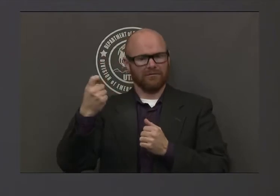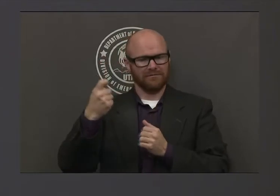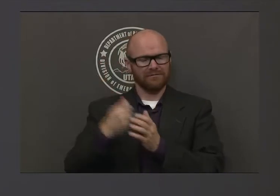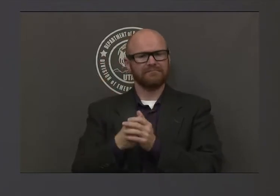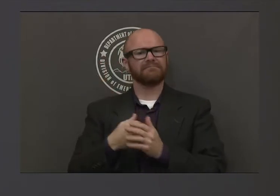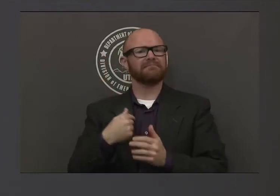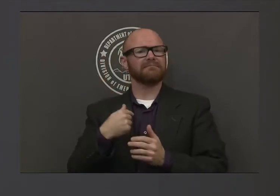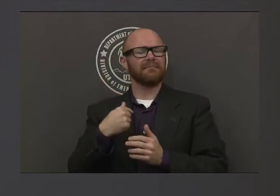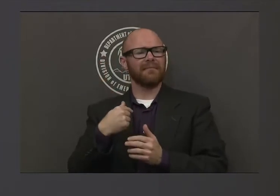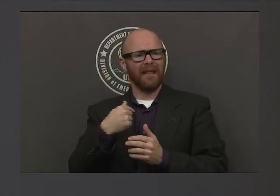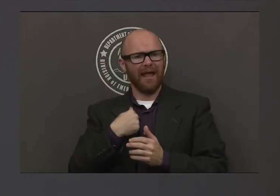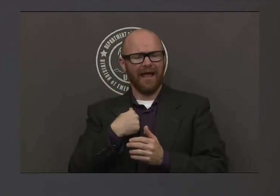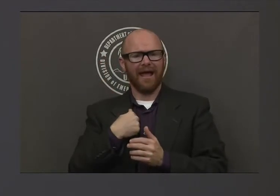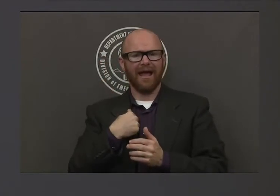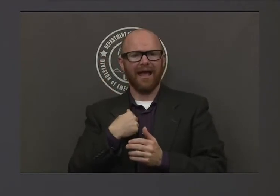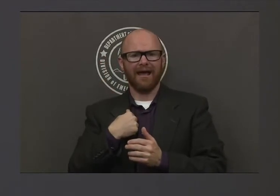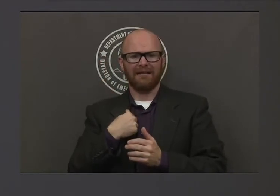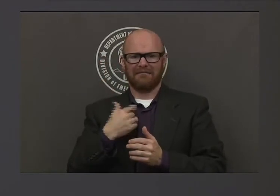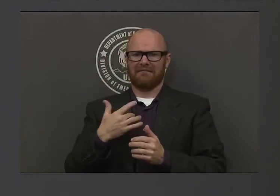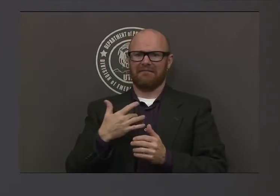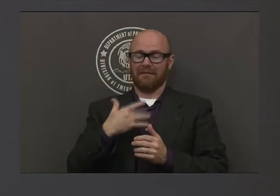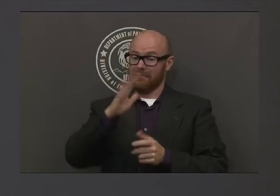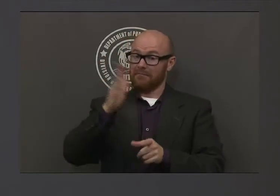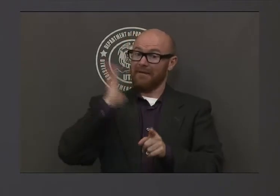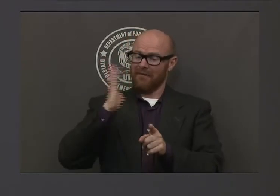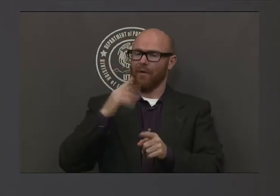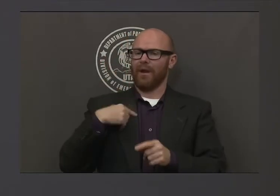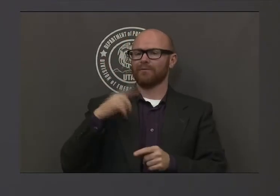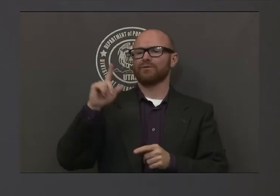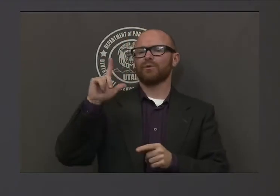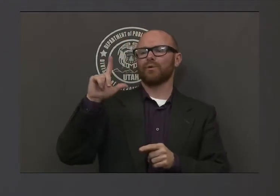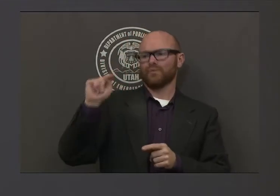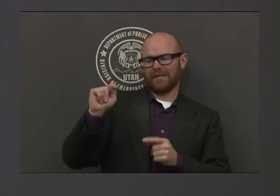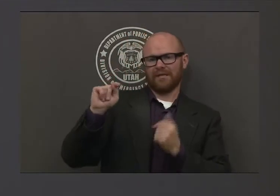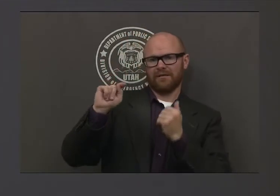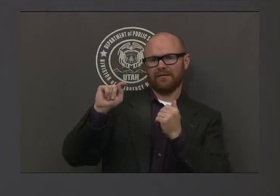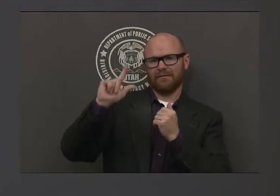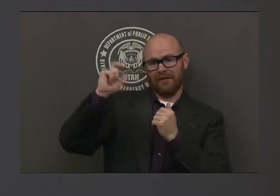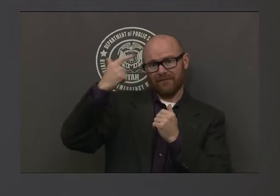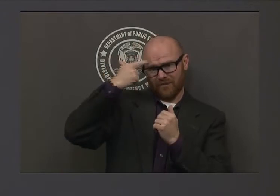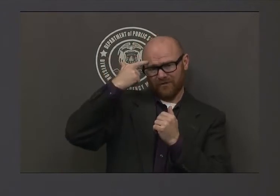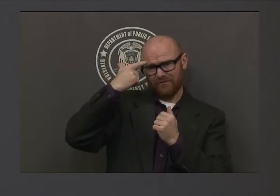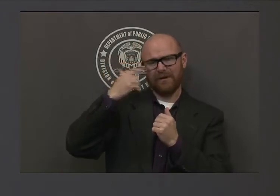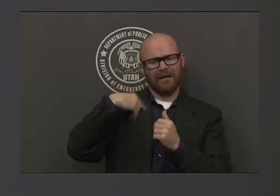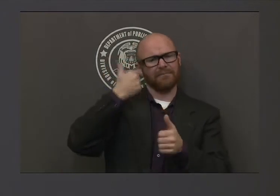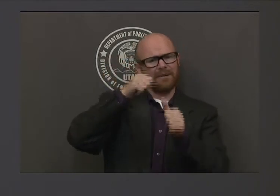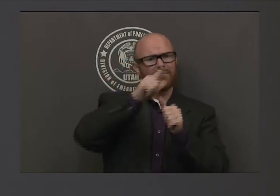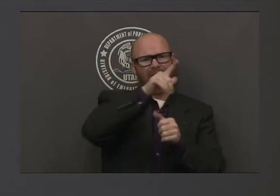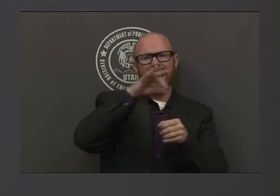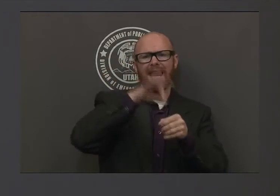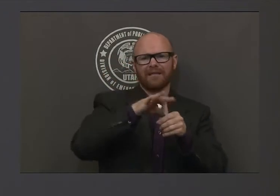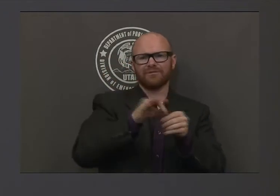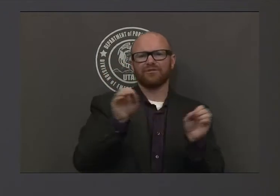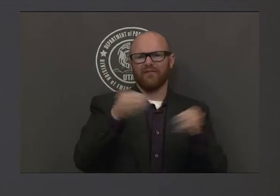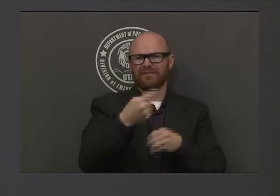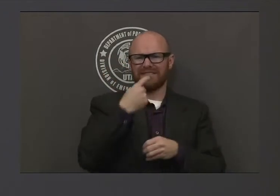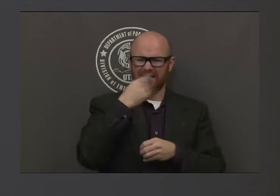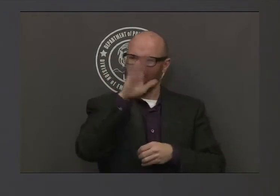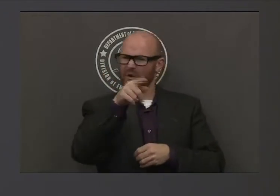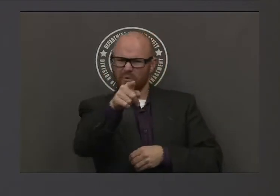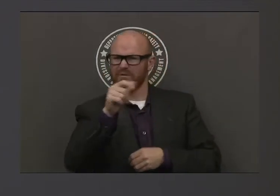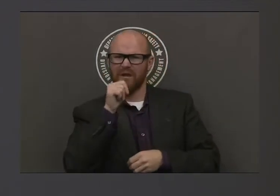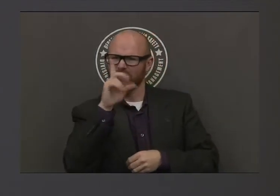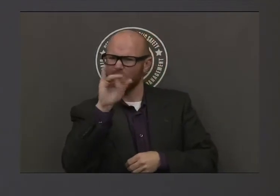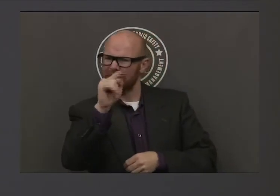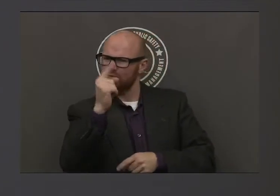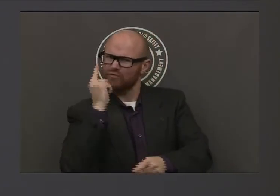I would take a dim view when I was Lieutenant Governor and running the elections office, having somebody come in and say we're not doing it right in our